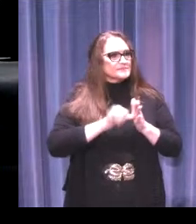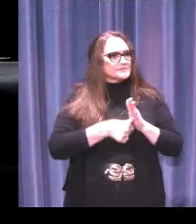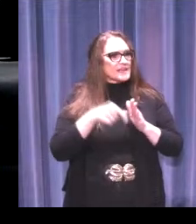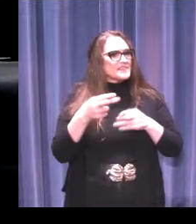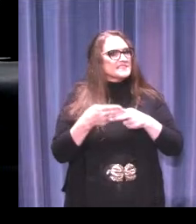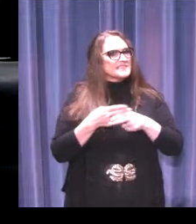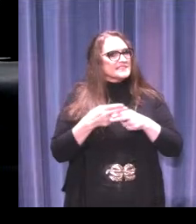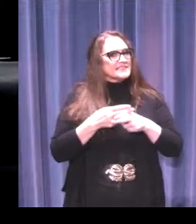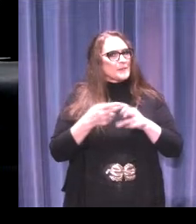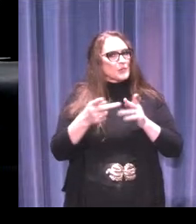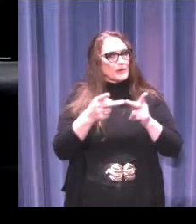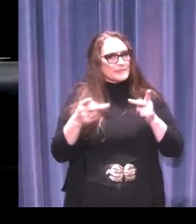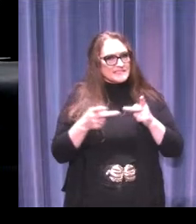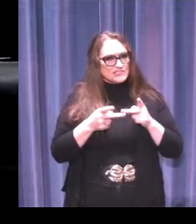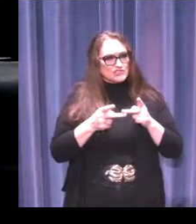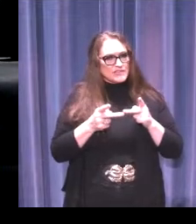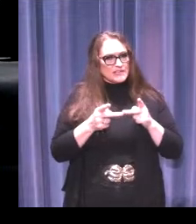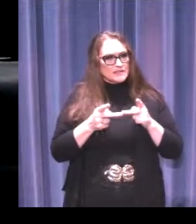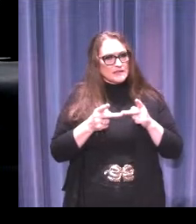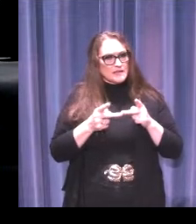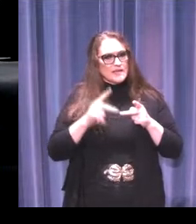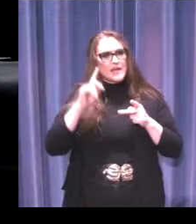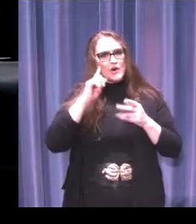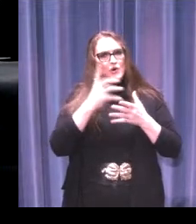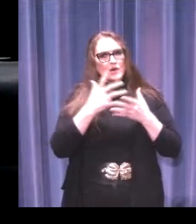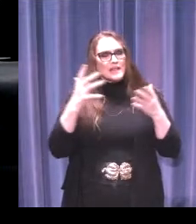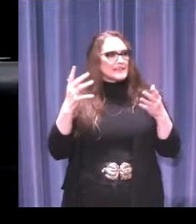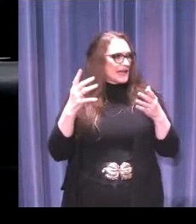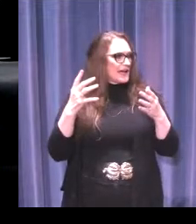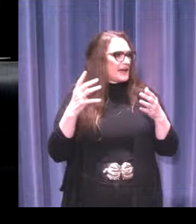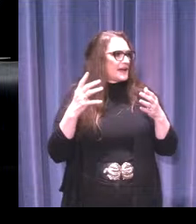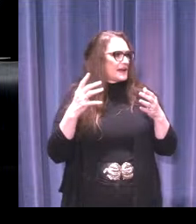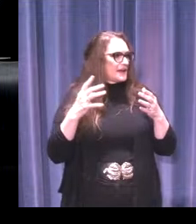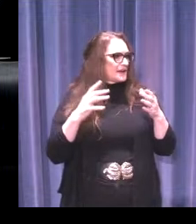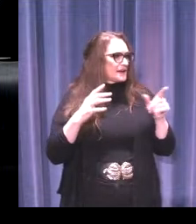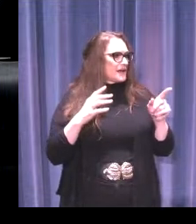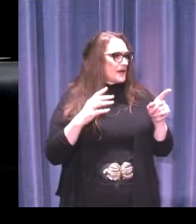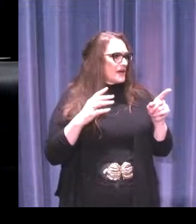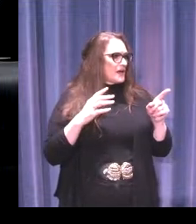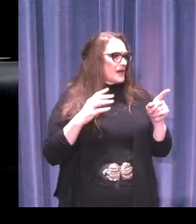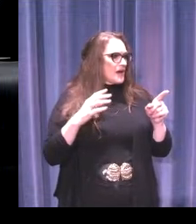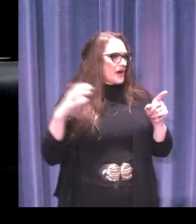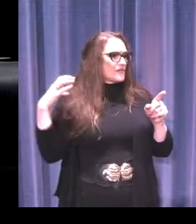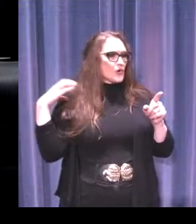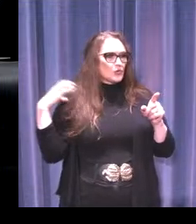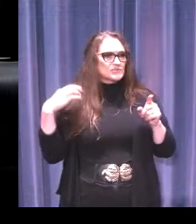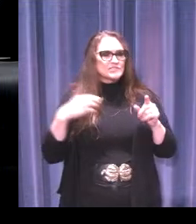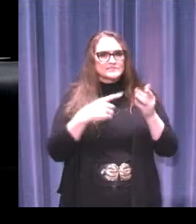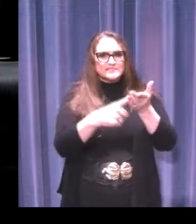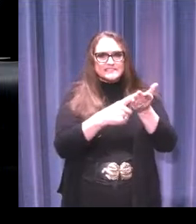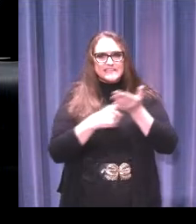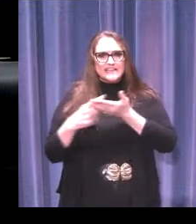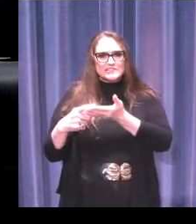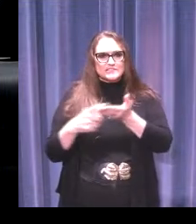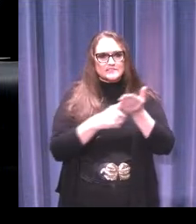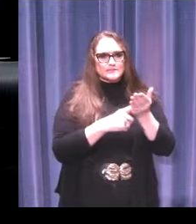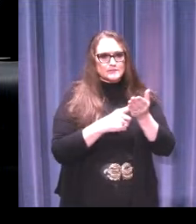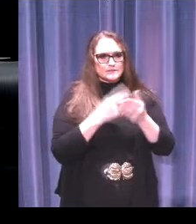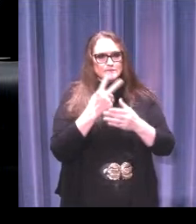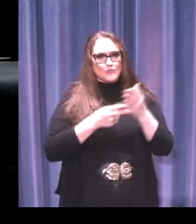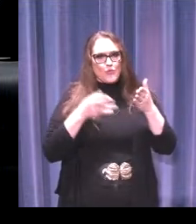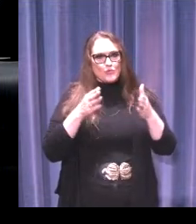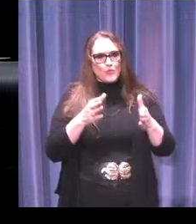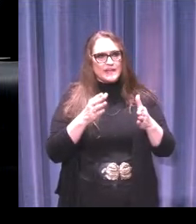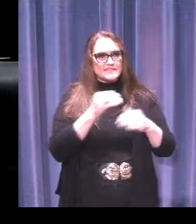temporary position. And I heard a lot of cogent discussion both ways.